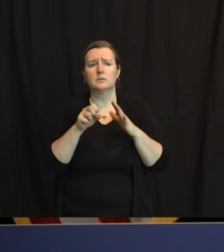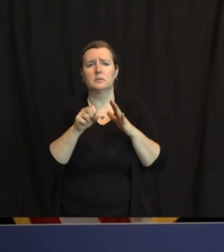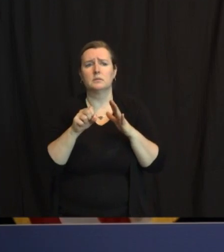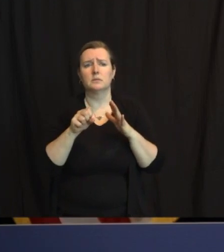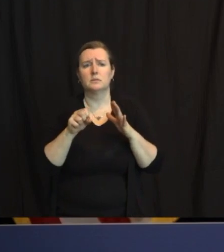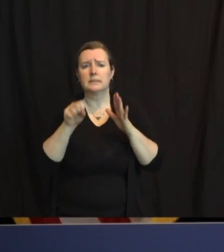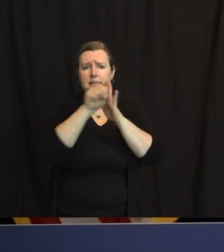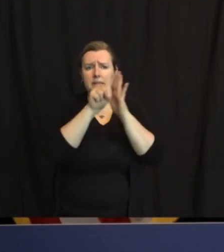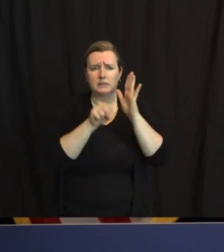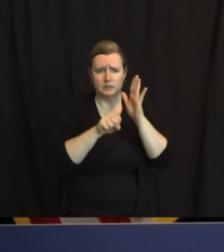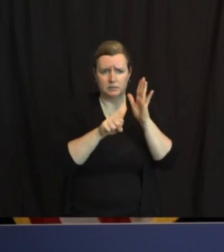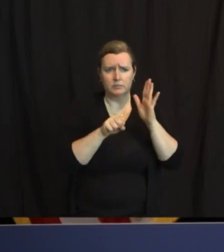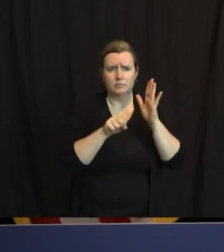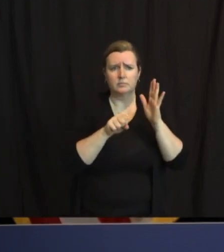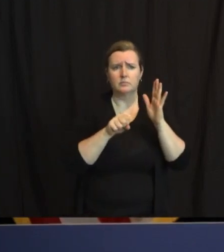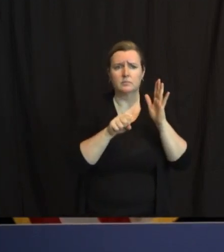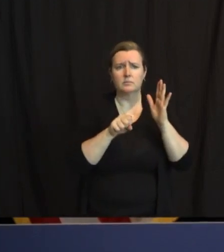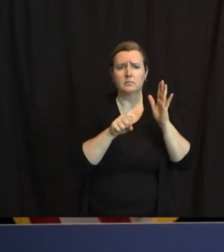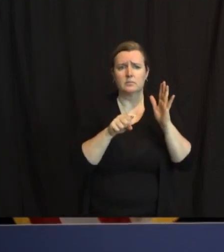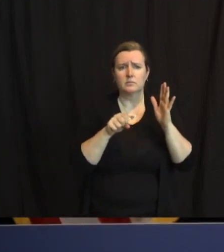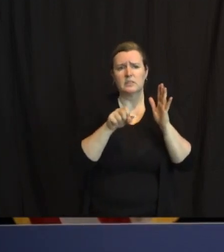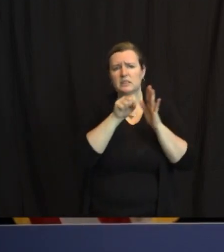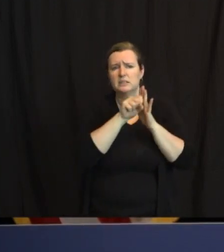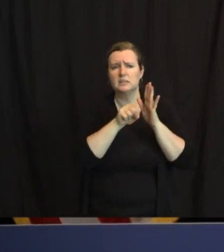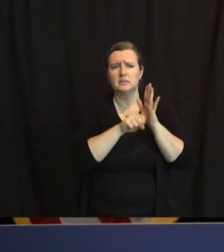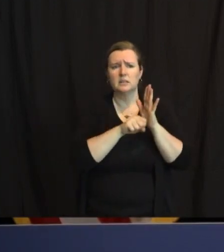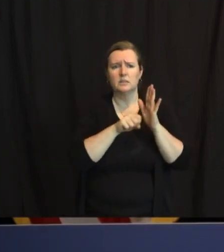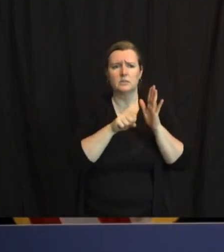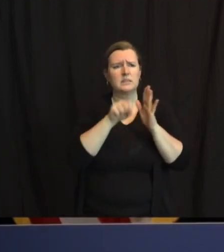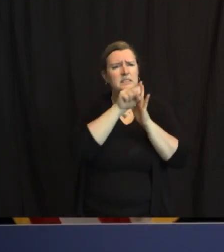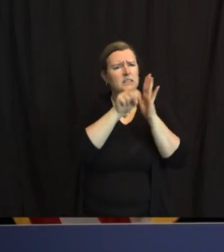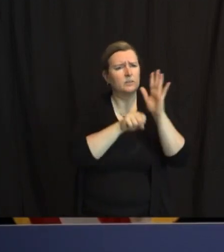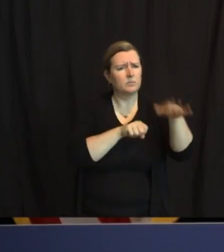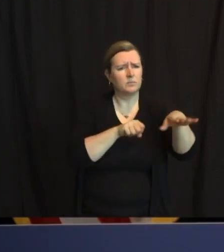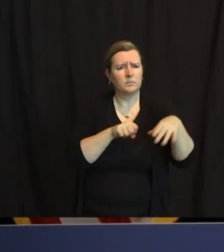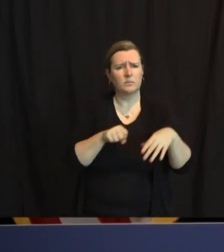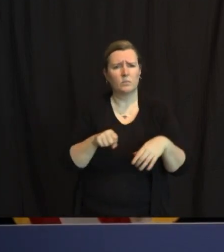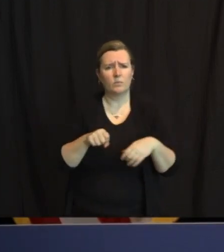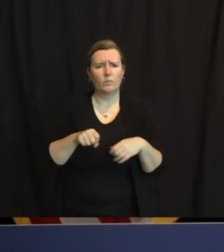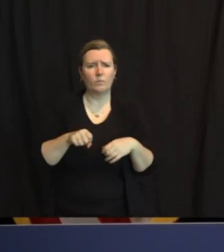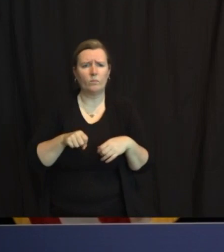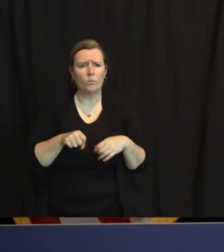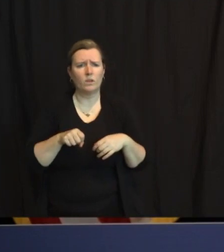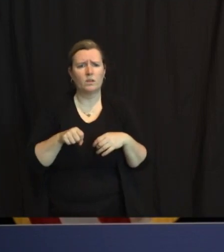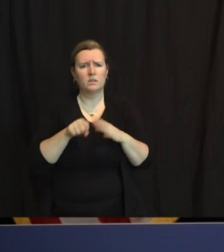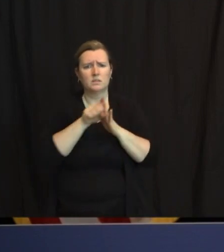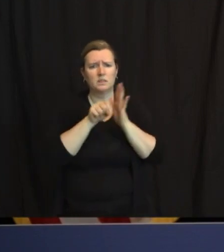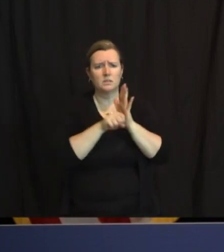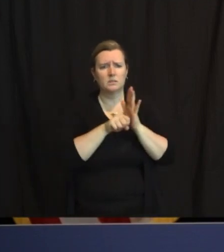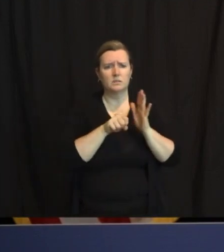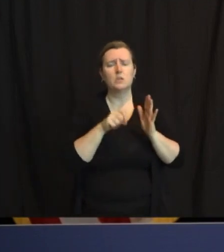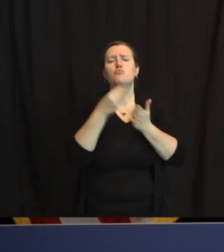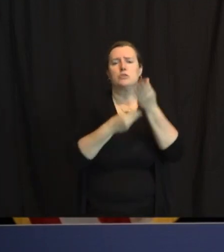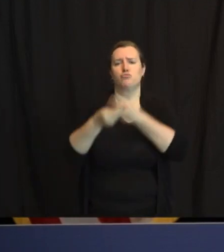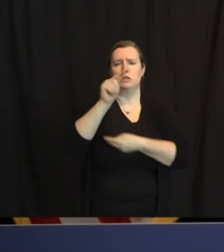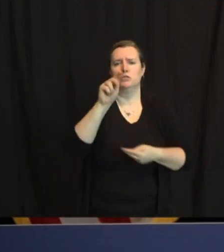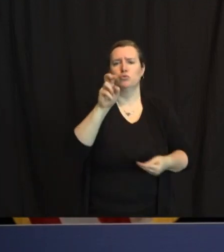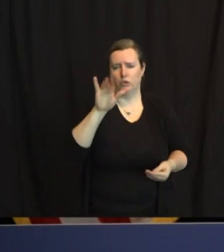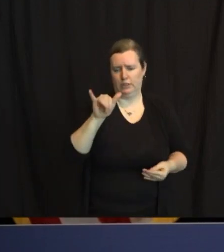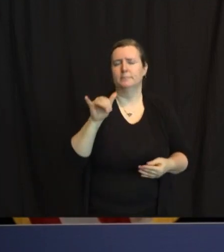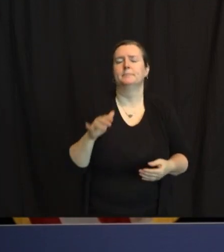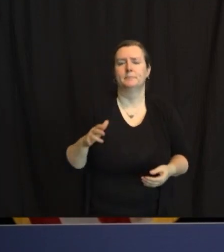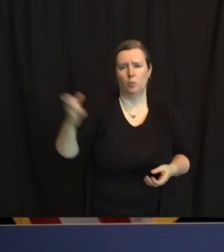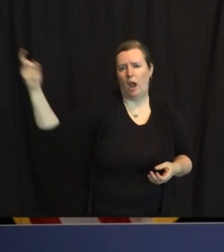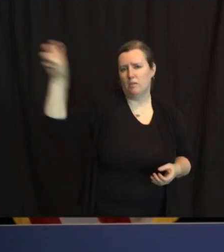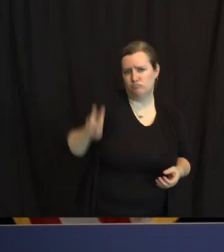you. I think getting the treasurer in is a good idea. Dan, help me, and Matt, that's a good